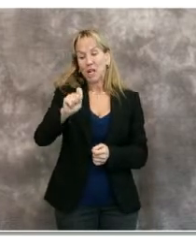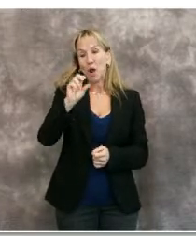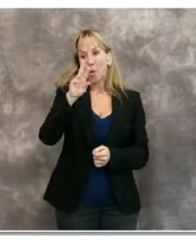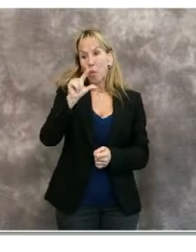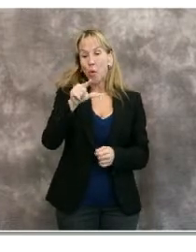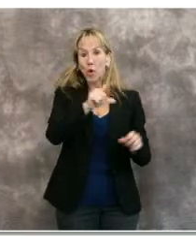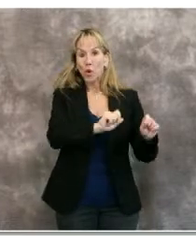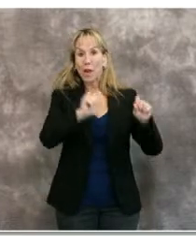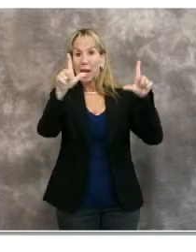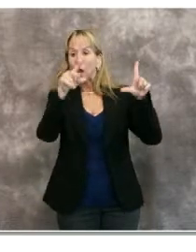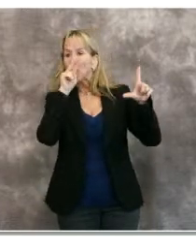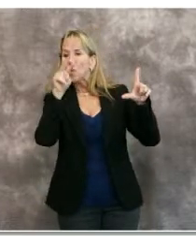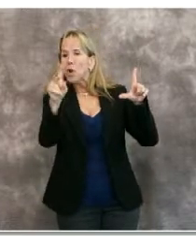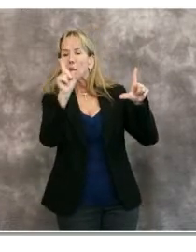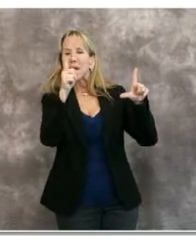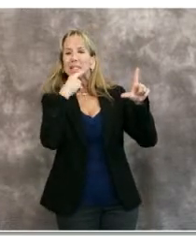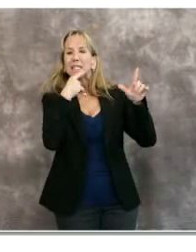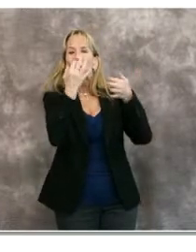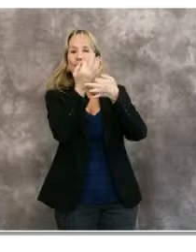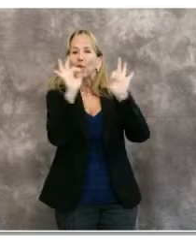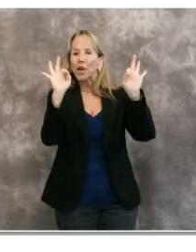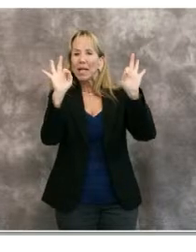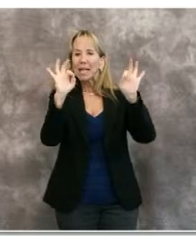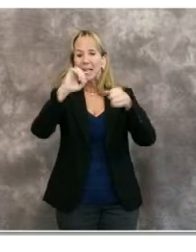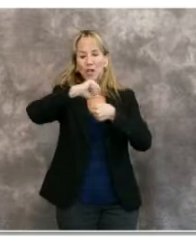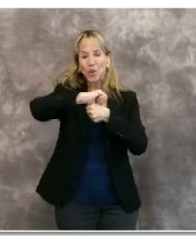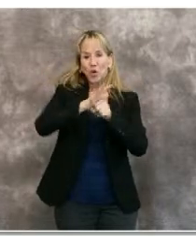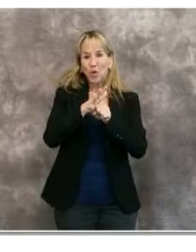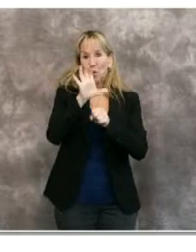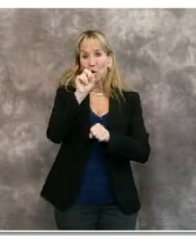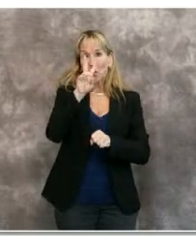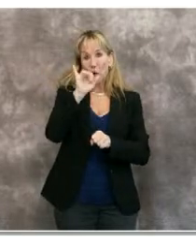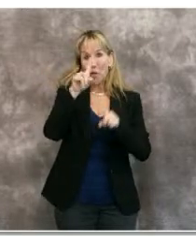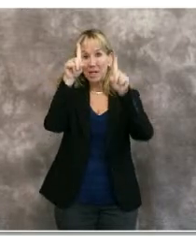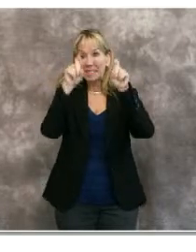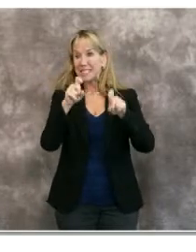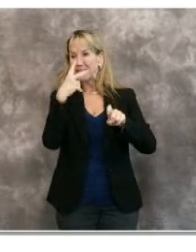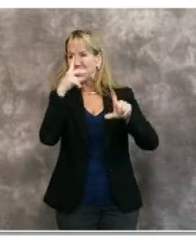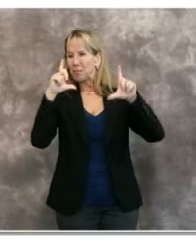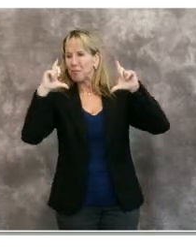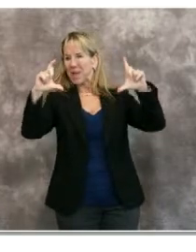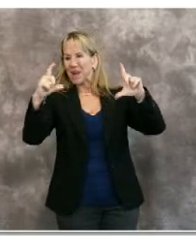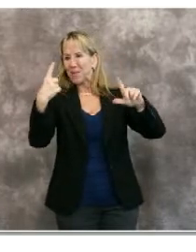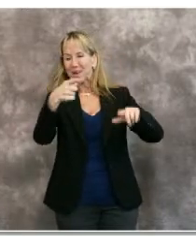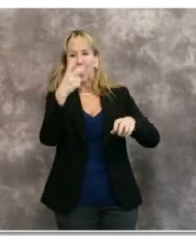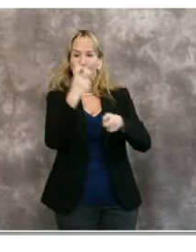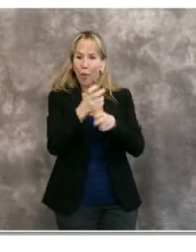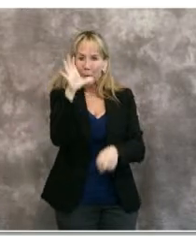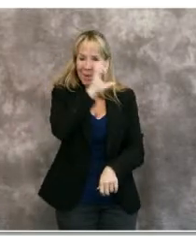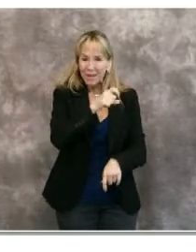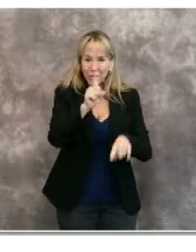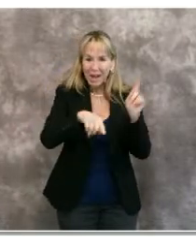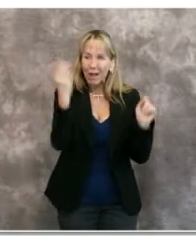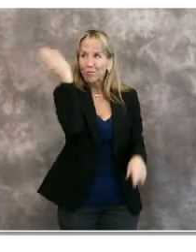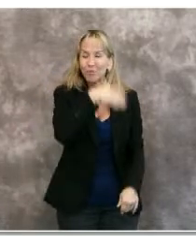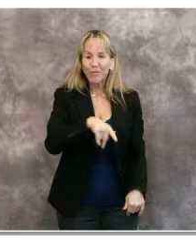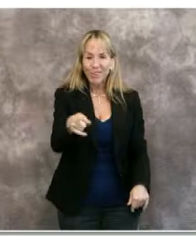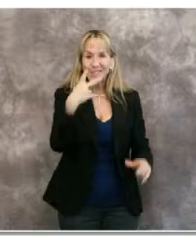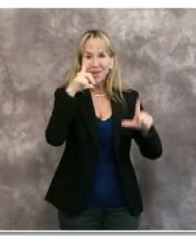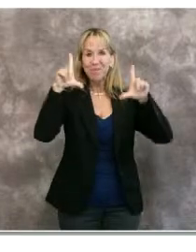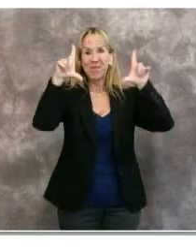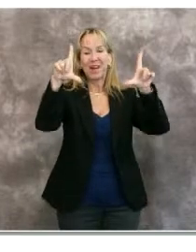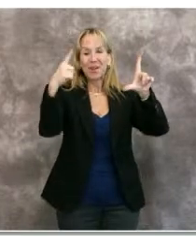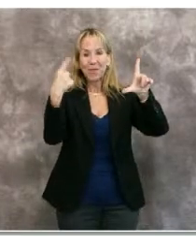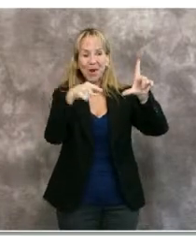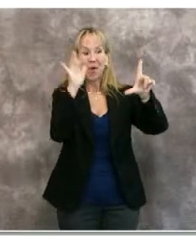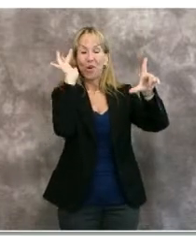If you click on free COVID testing available, the really big one right there, really hard to miss, then it will take